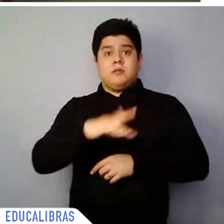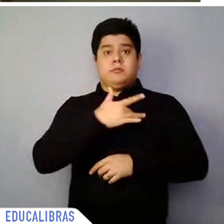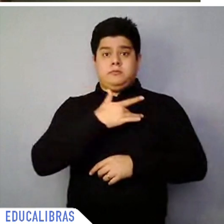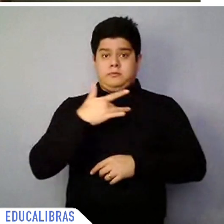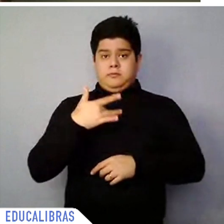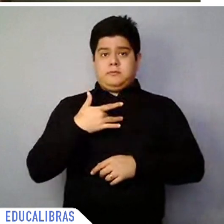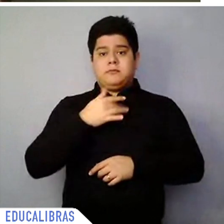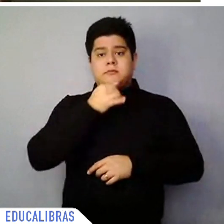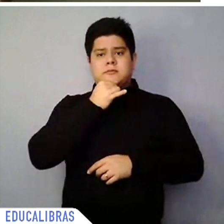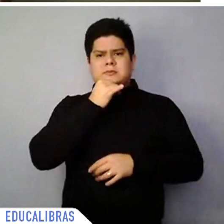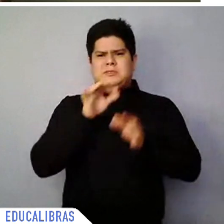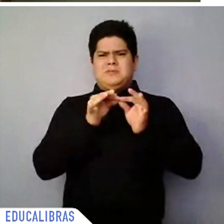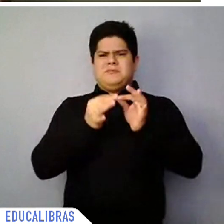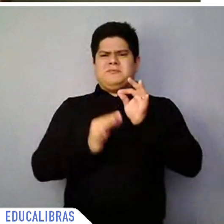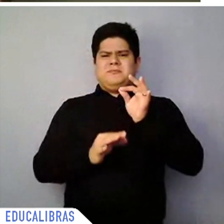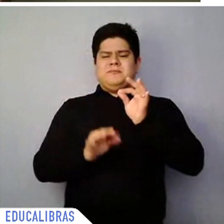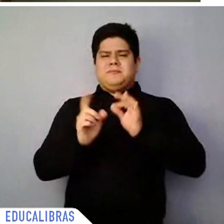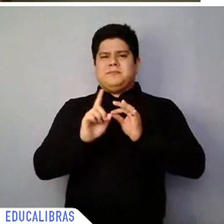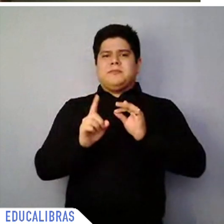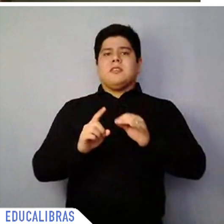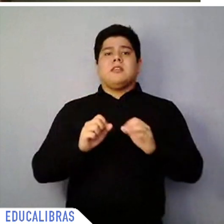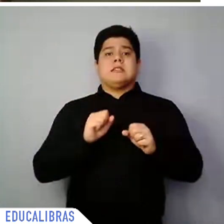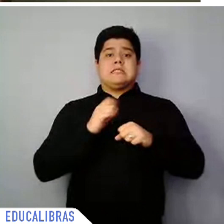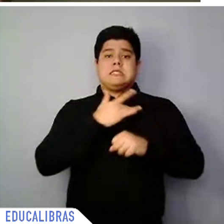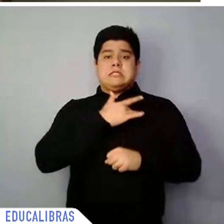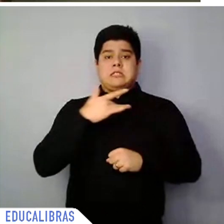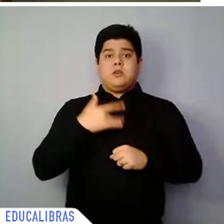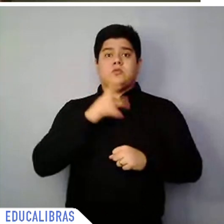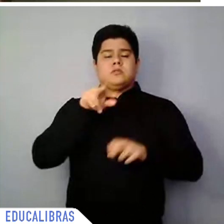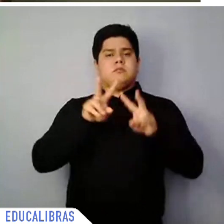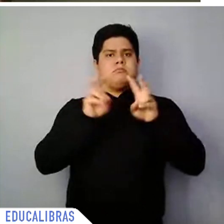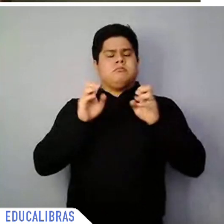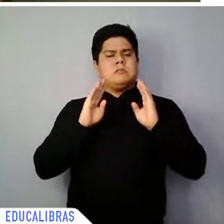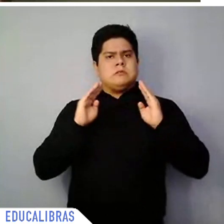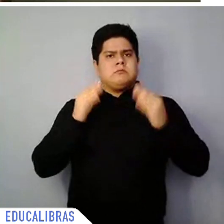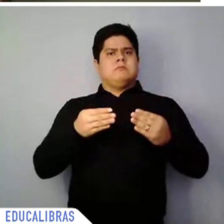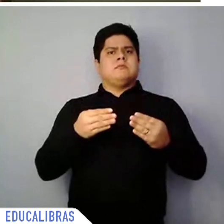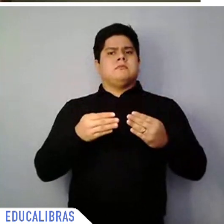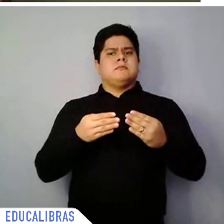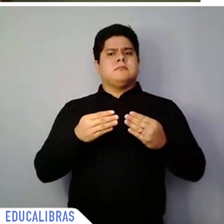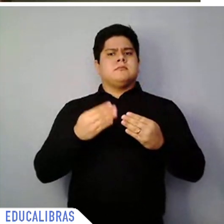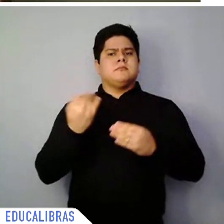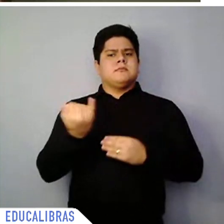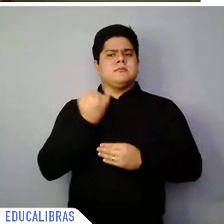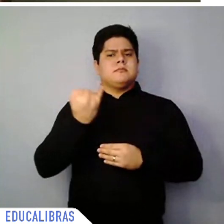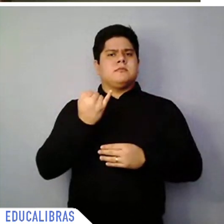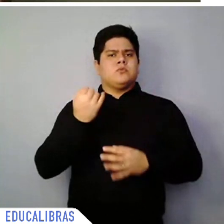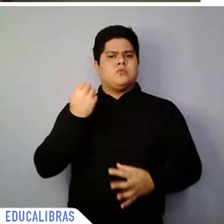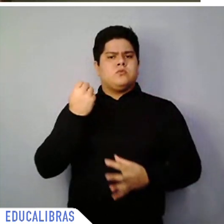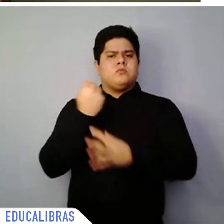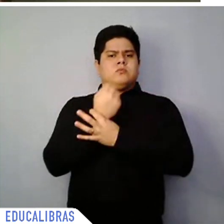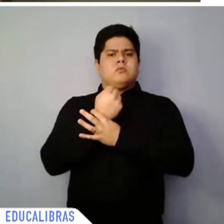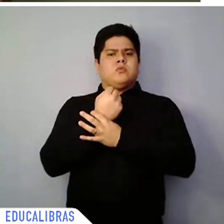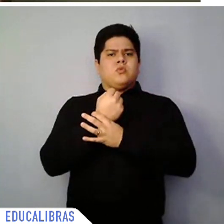First, it is in the health field, a central question,